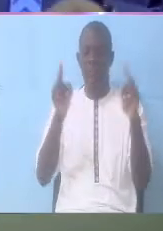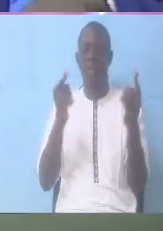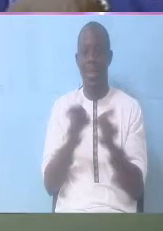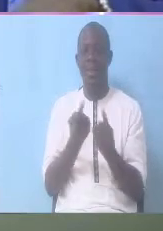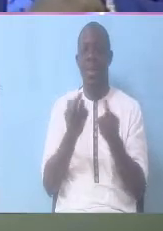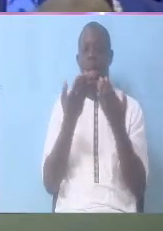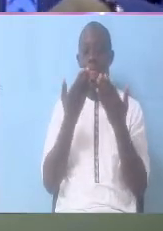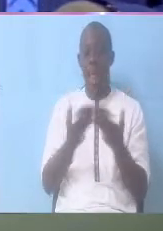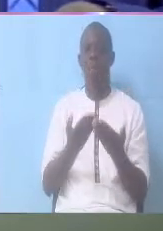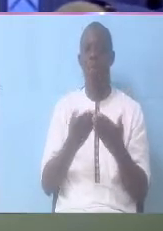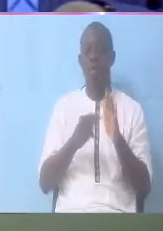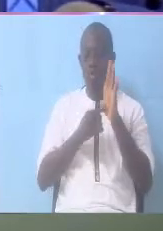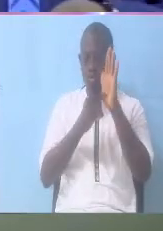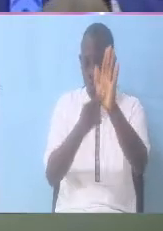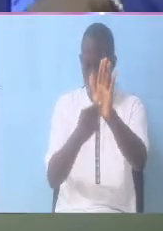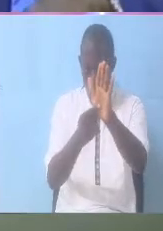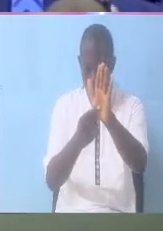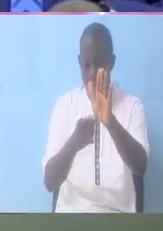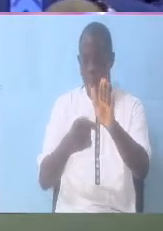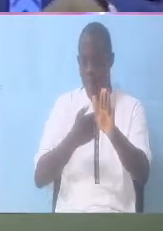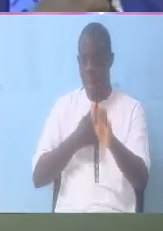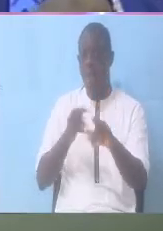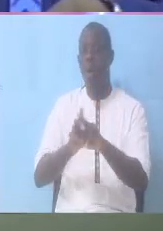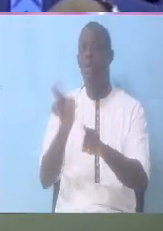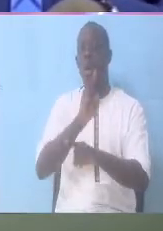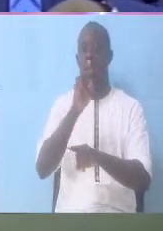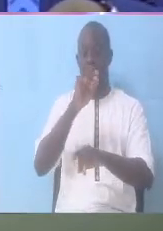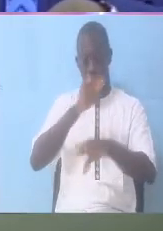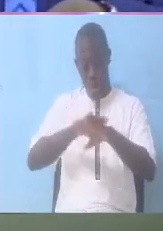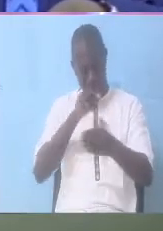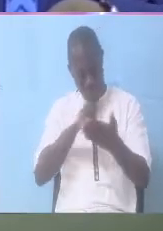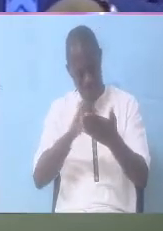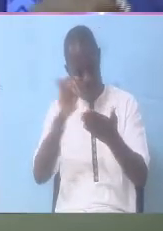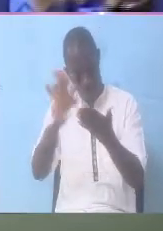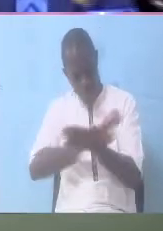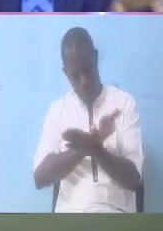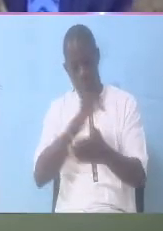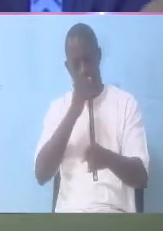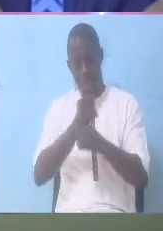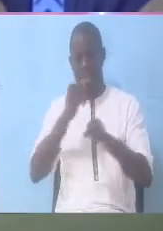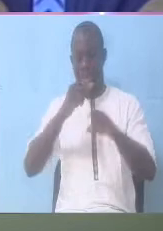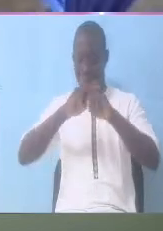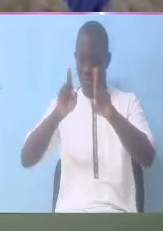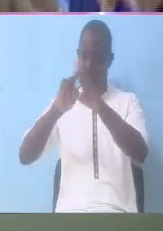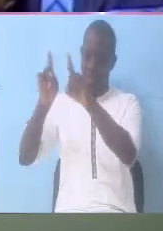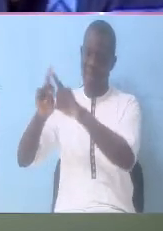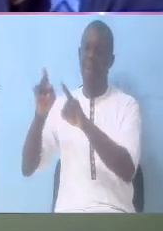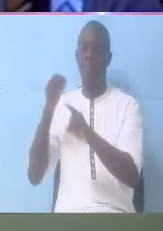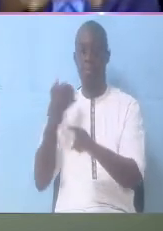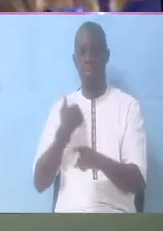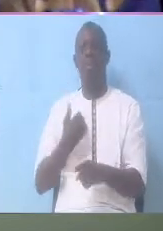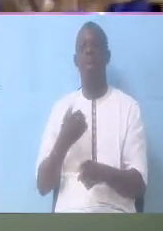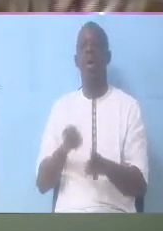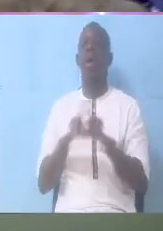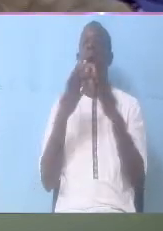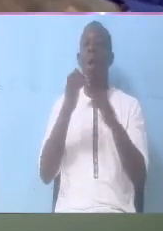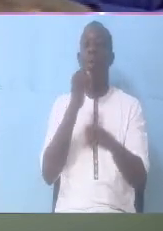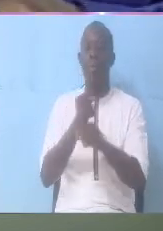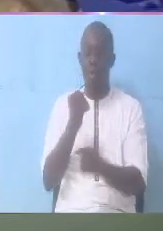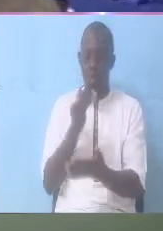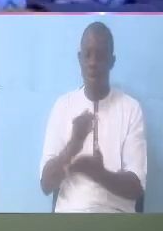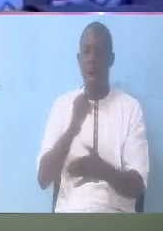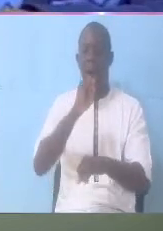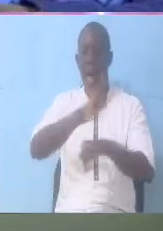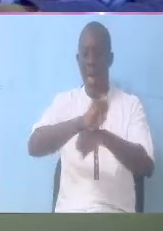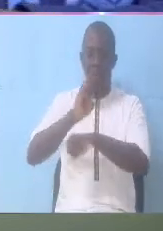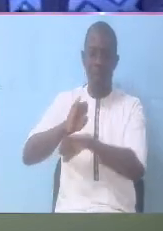Show me what in the document was the distinguishing factor. How were they to identify who was to die, who was not